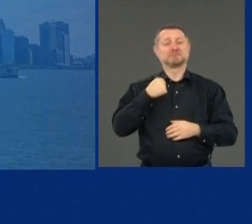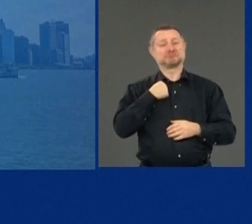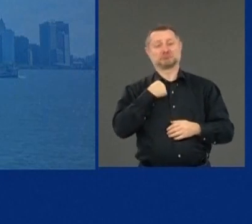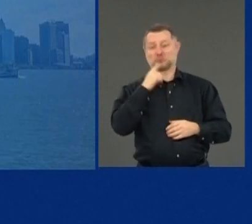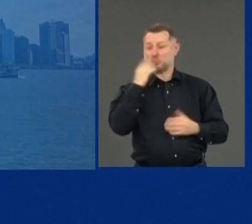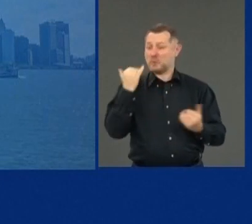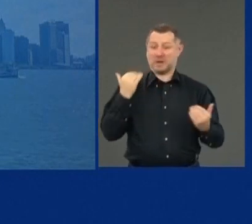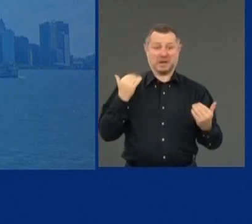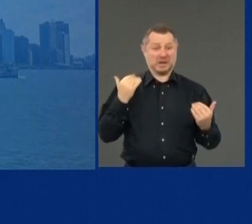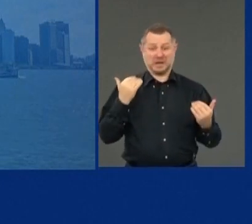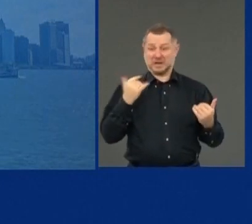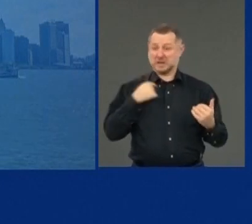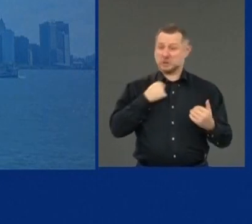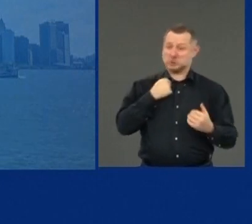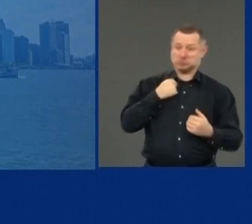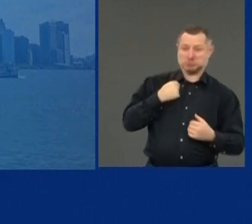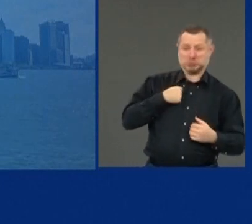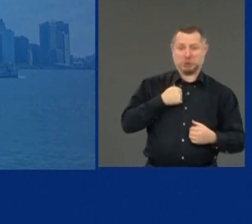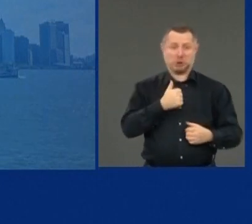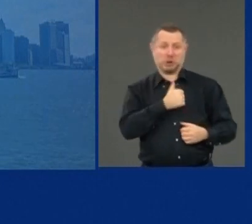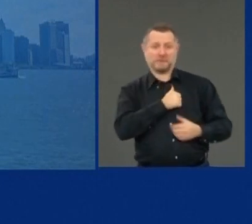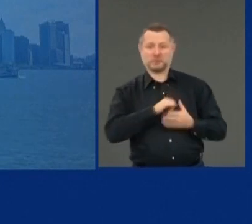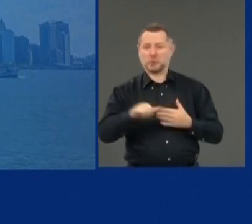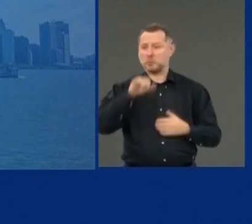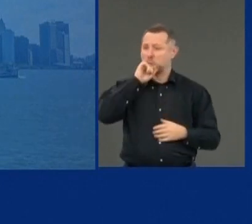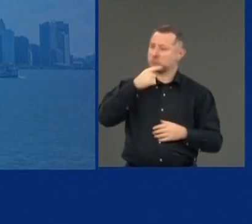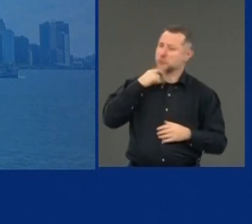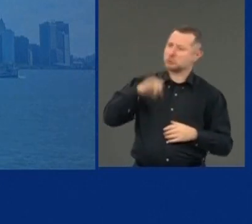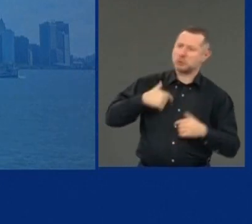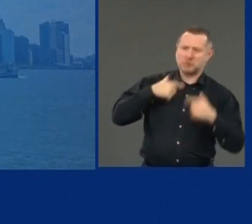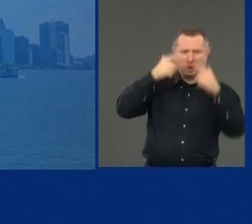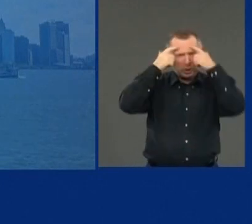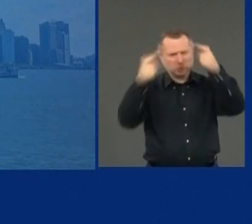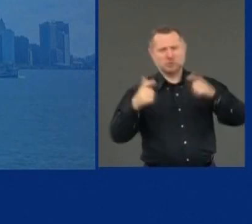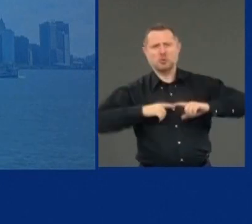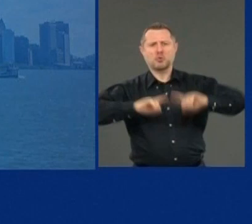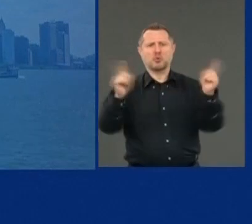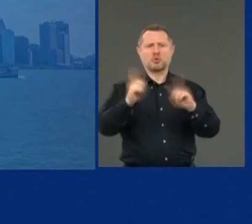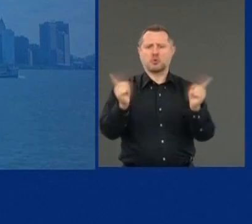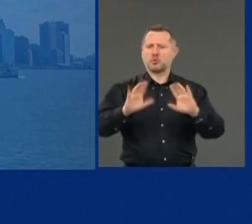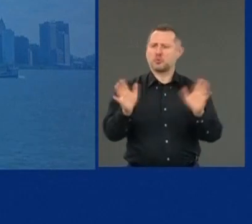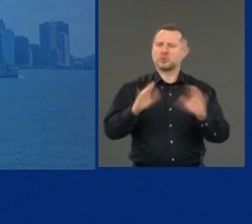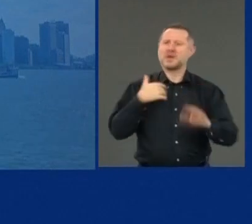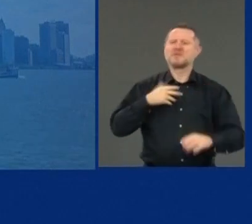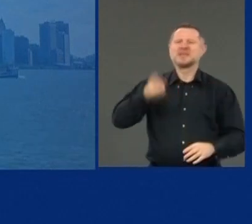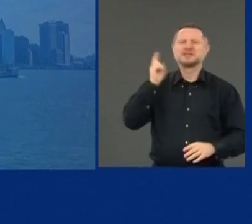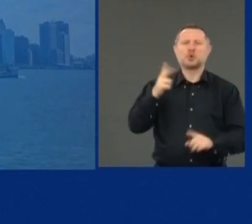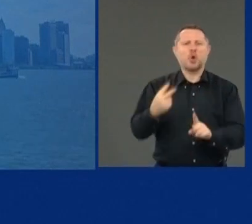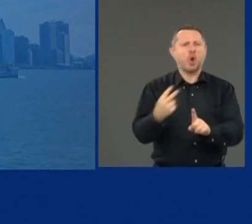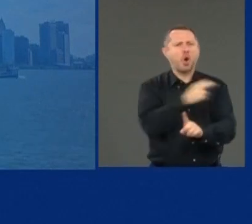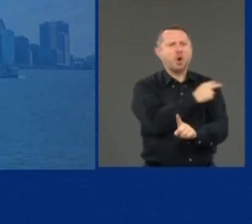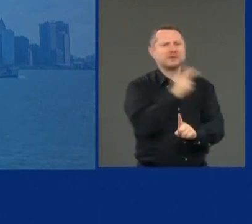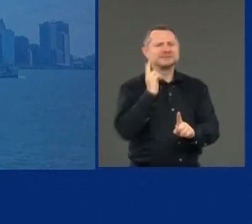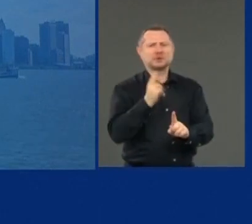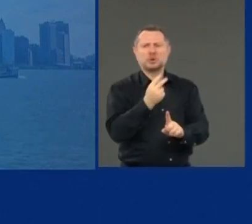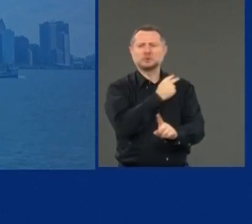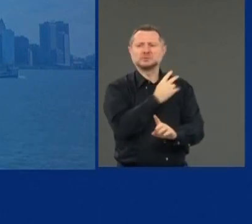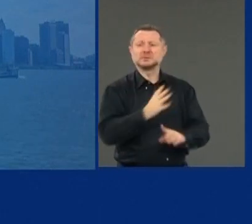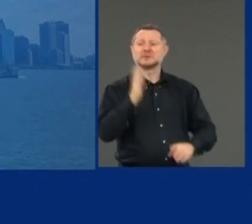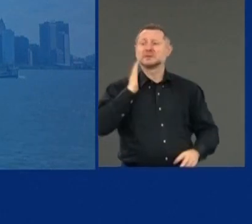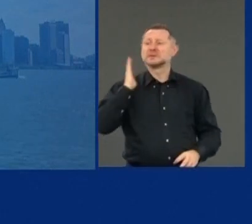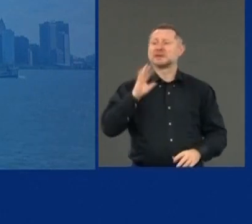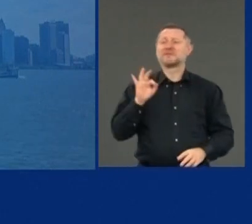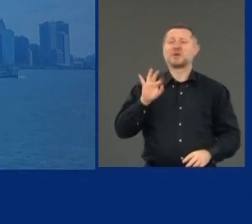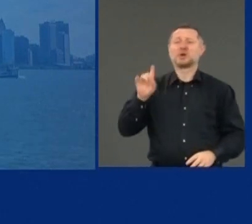a New Yorker. There they are, those arrogant New Yorkers. Read the history books. Read where FDR came up with